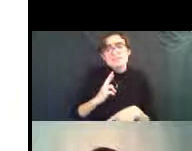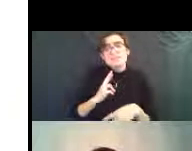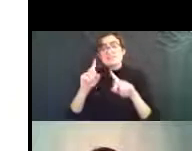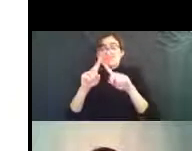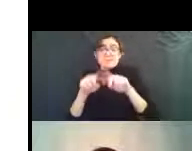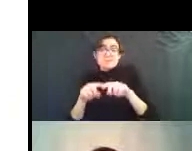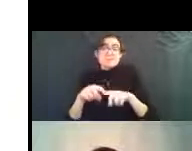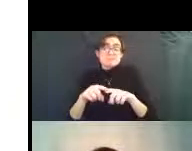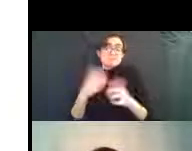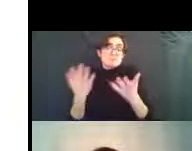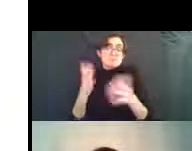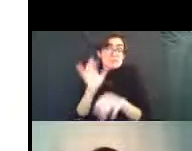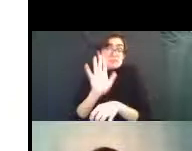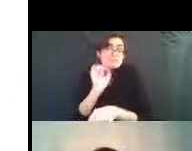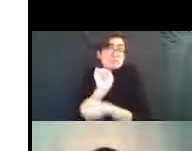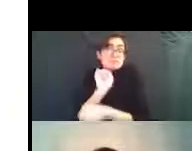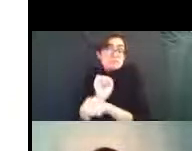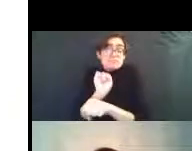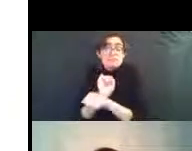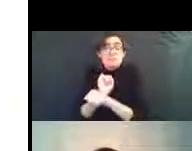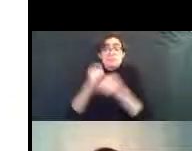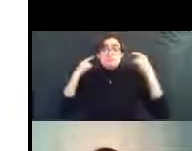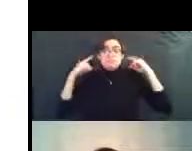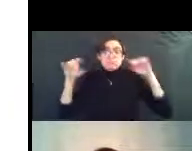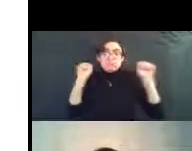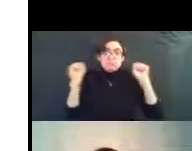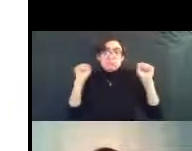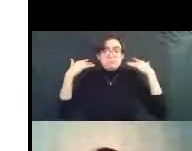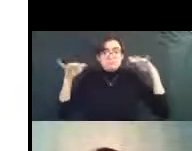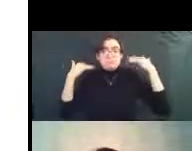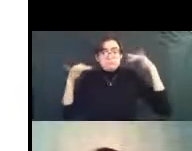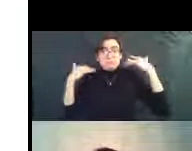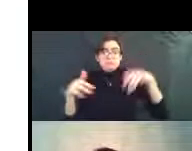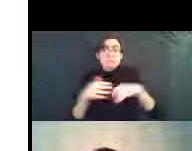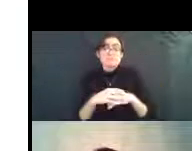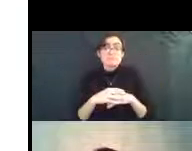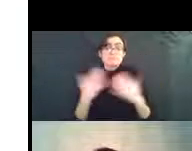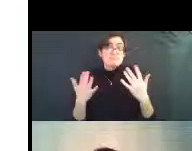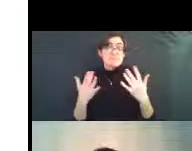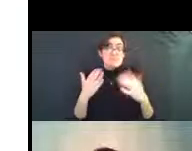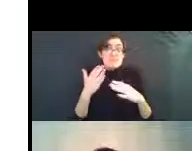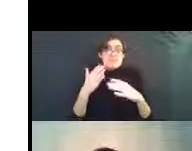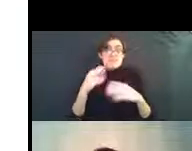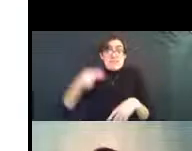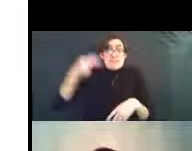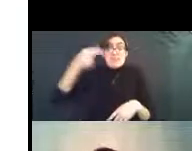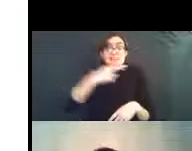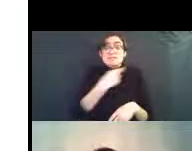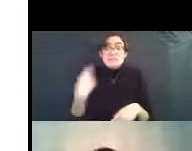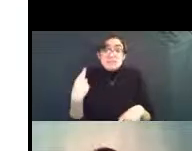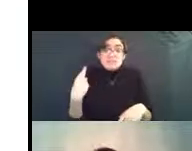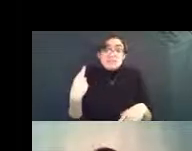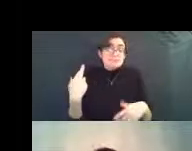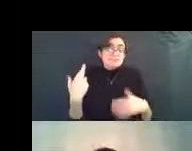then the results will derive, you know, your risk from, you know, your inputs.